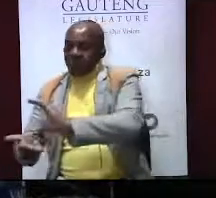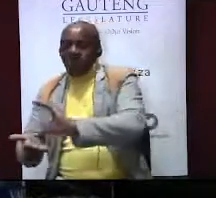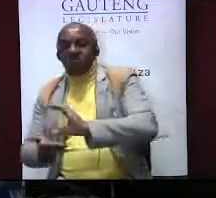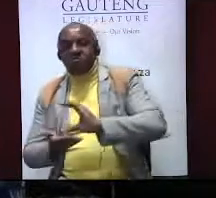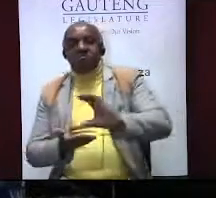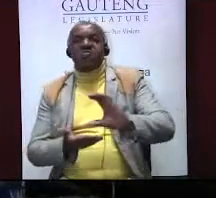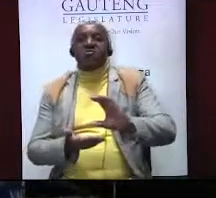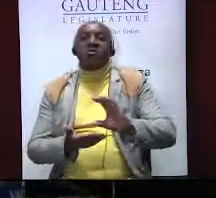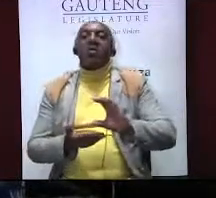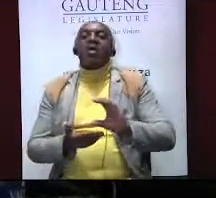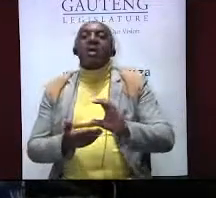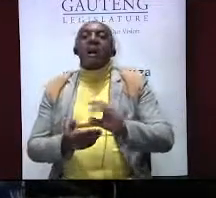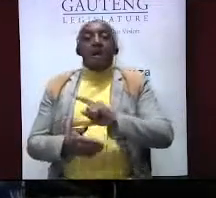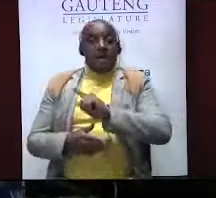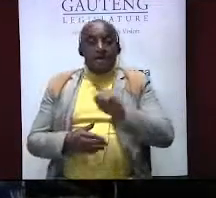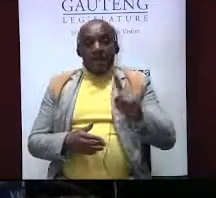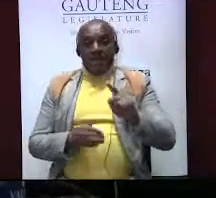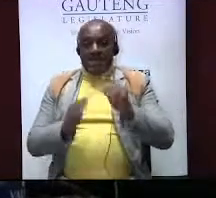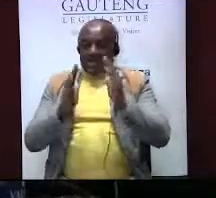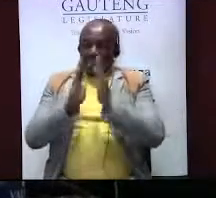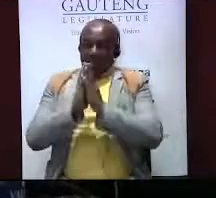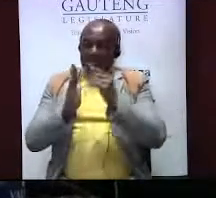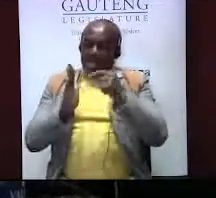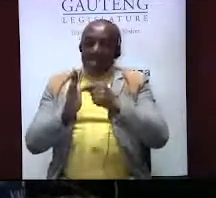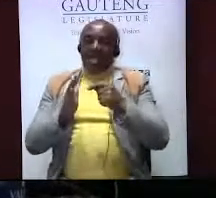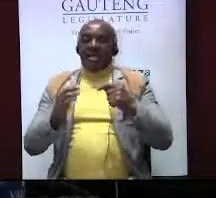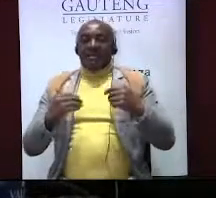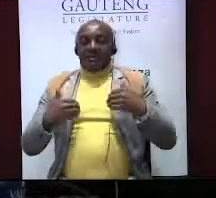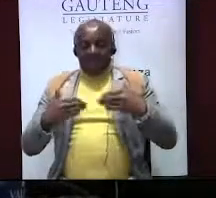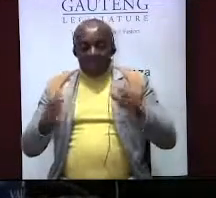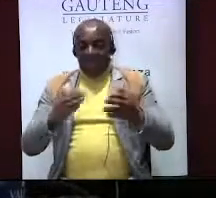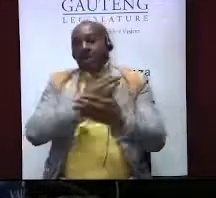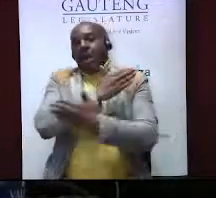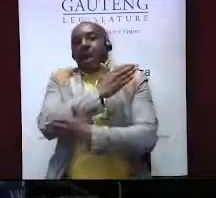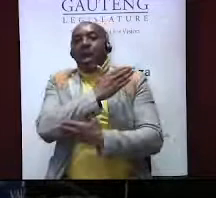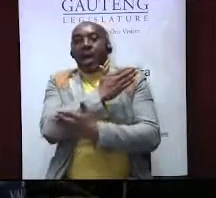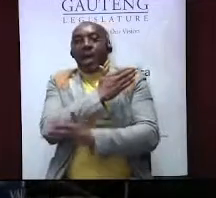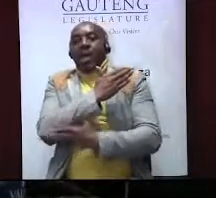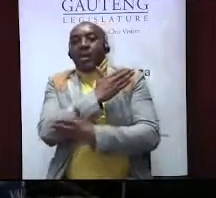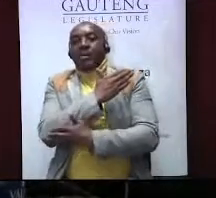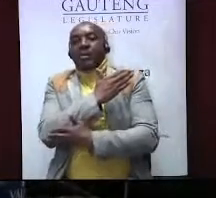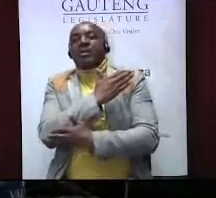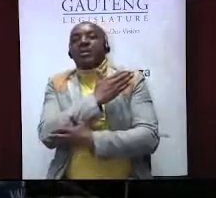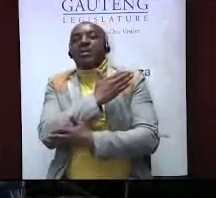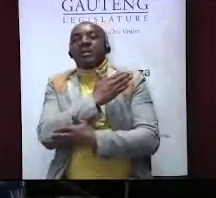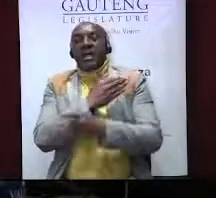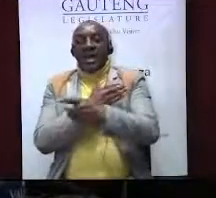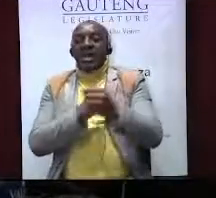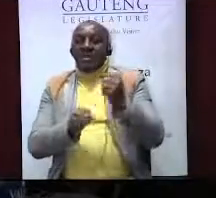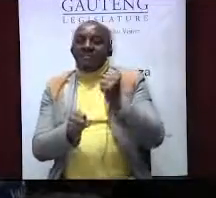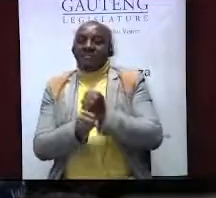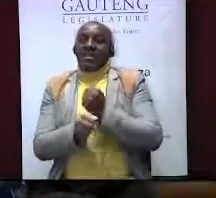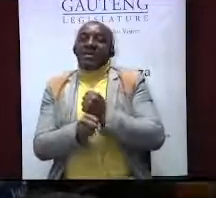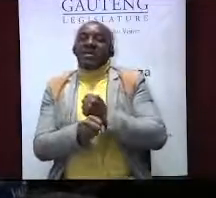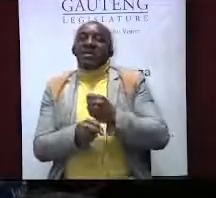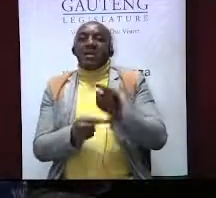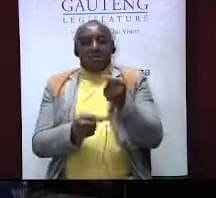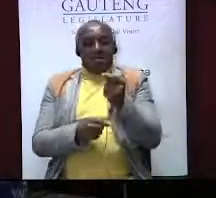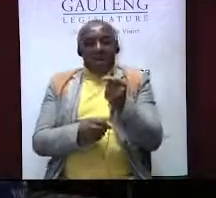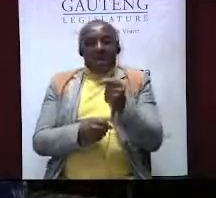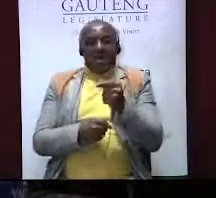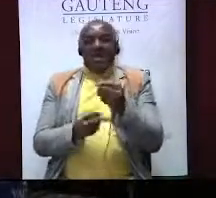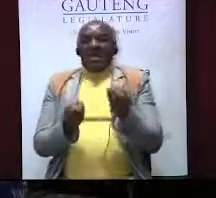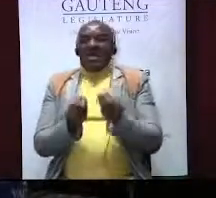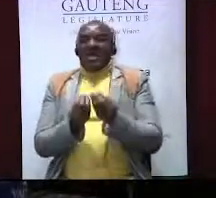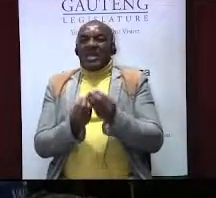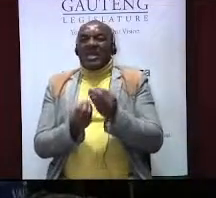that came to the country or started in the country, who made money as if it's a thing